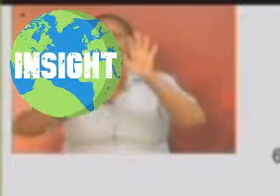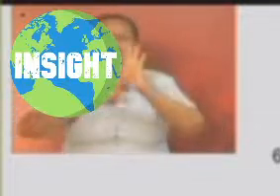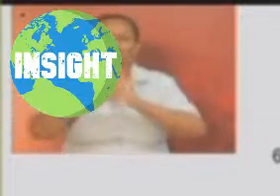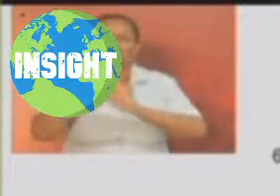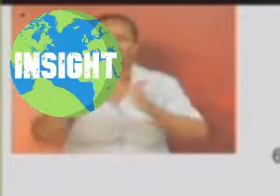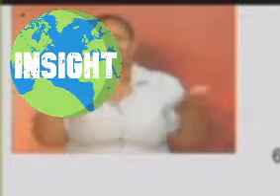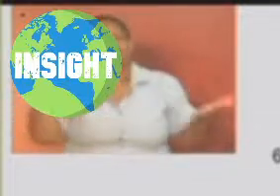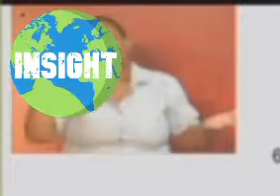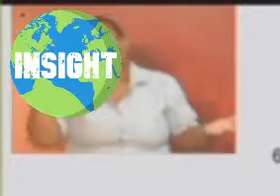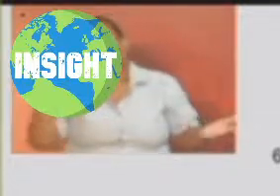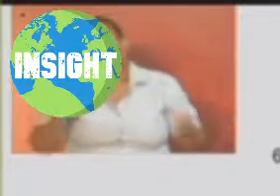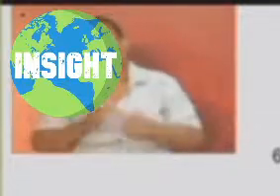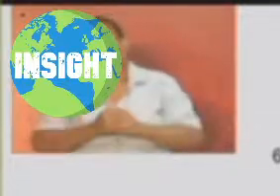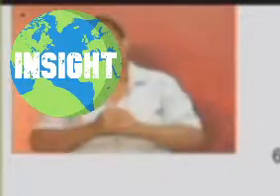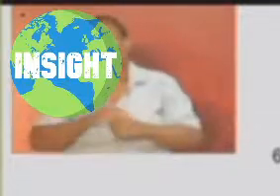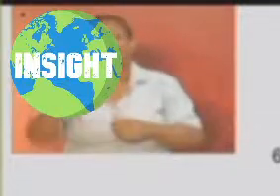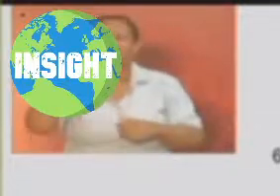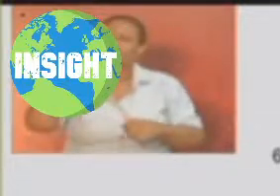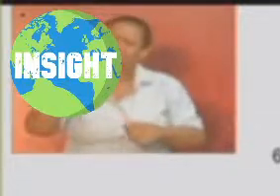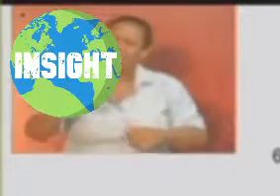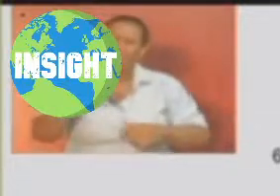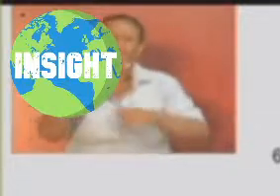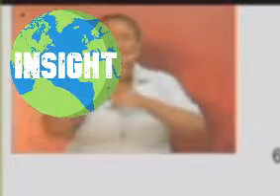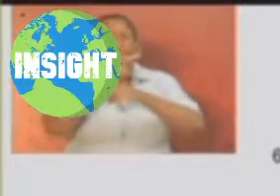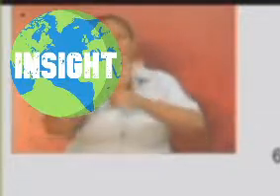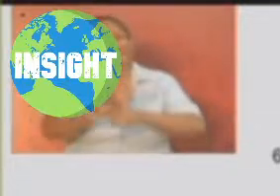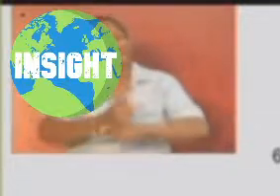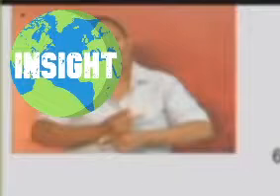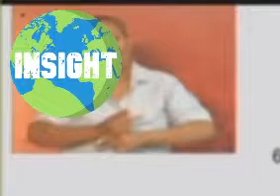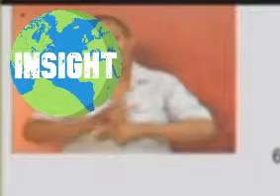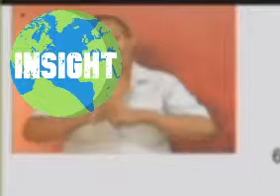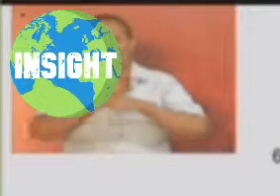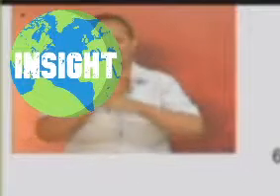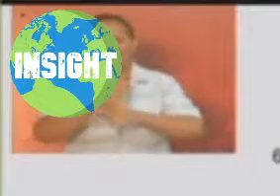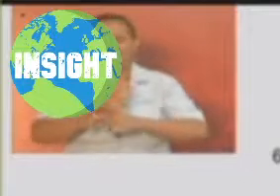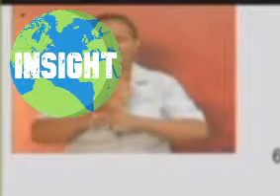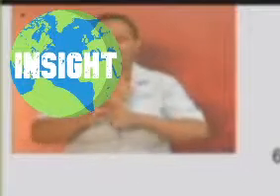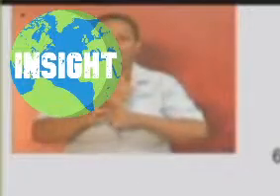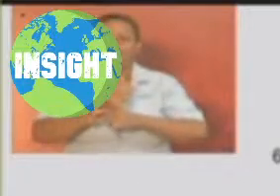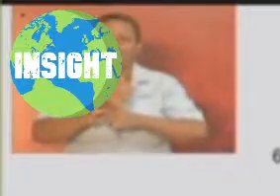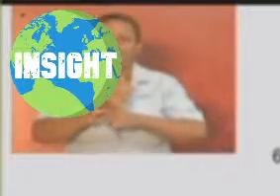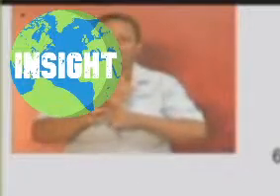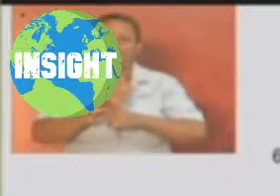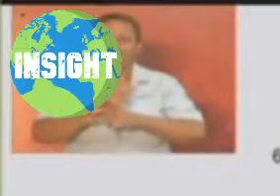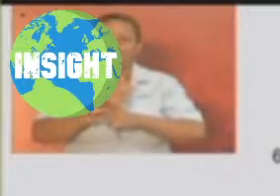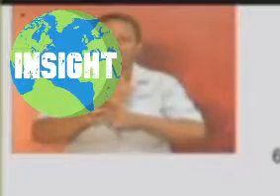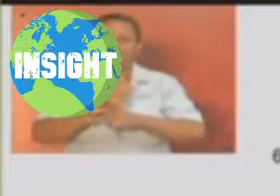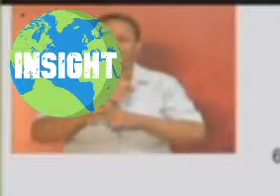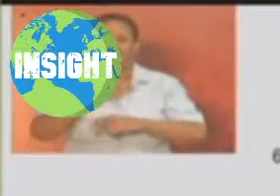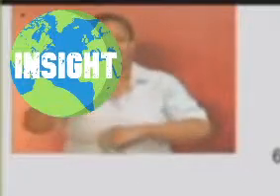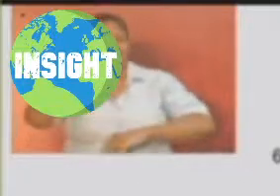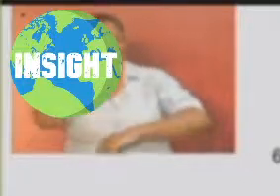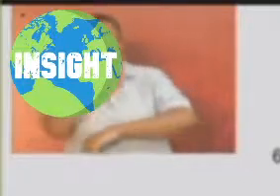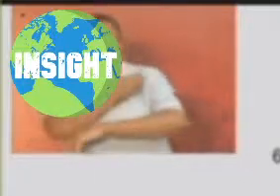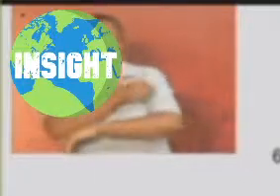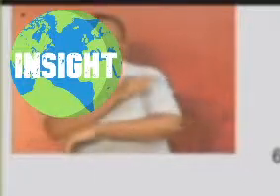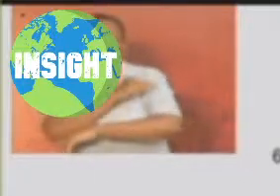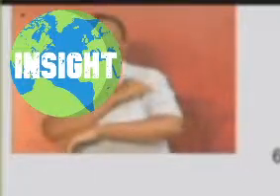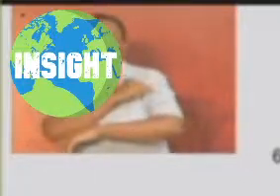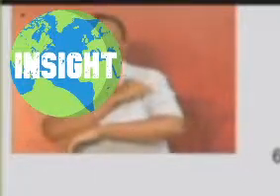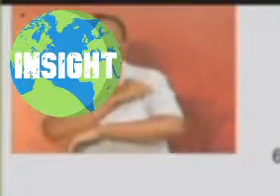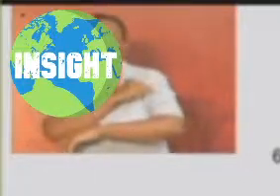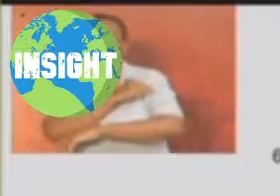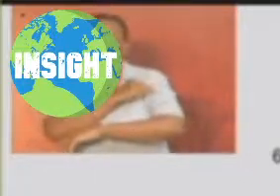all the variables that support them. At the Augustus Long Hospital this morning at 6 a.m., we had a bed capacity